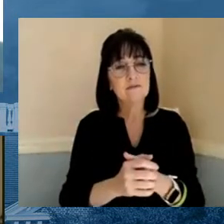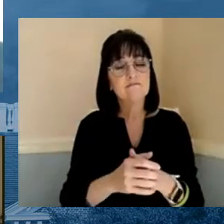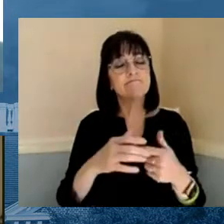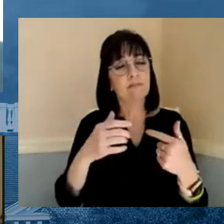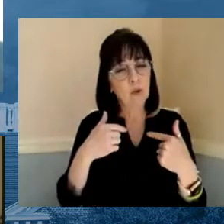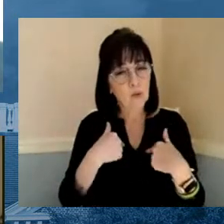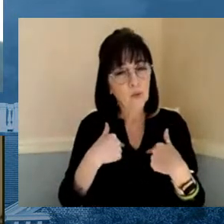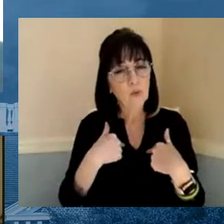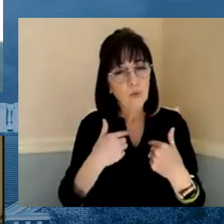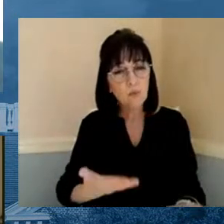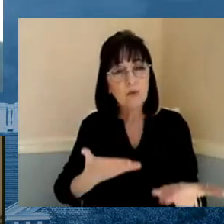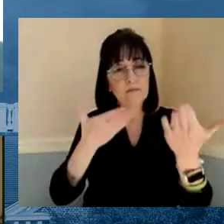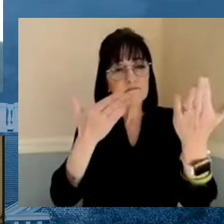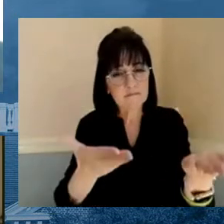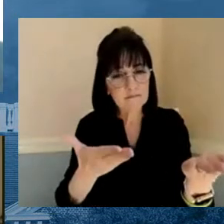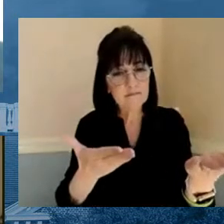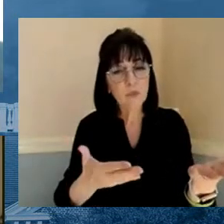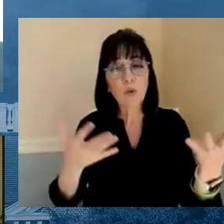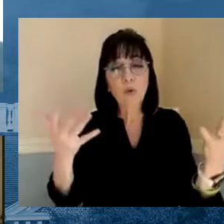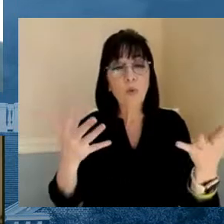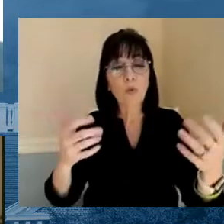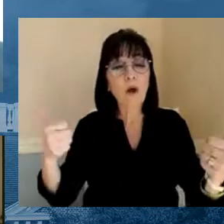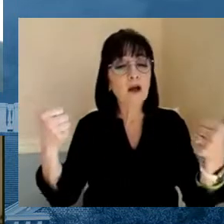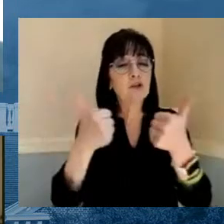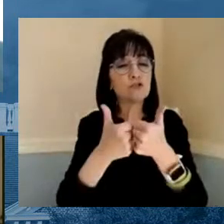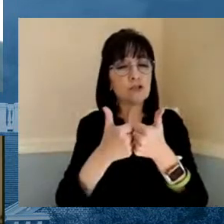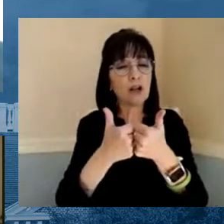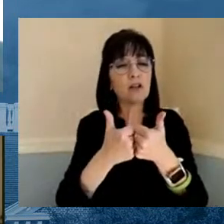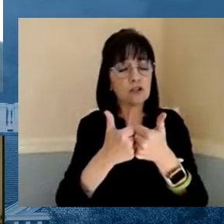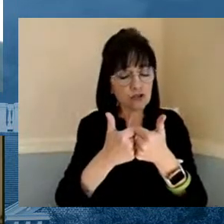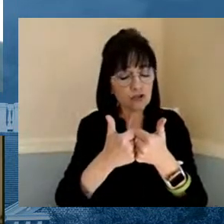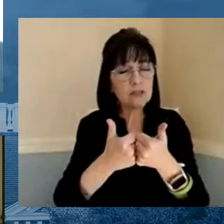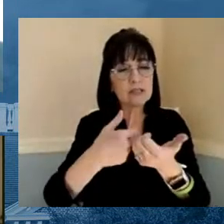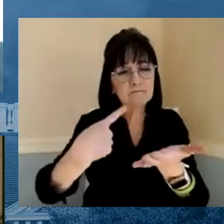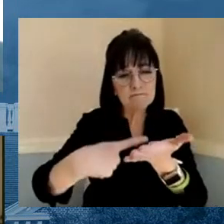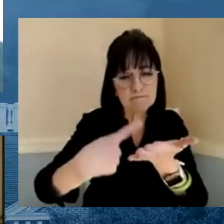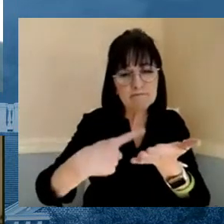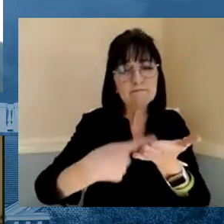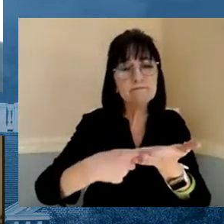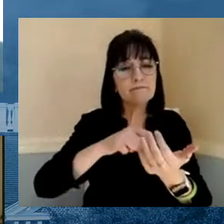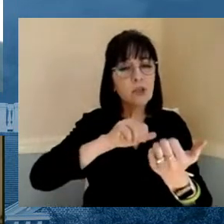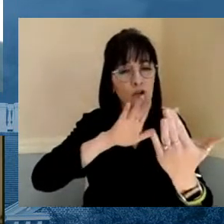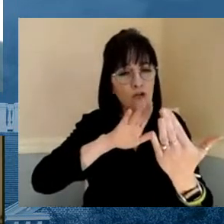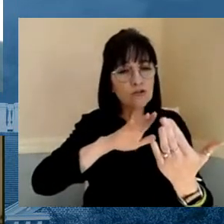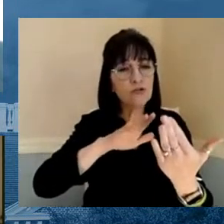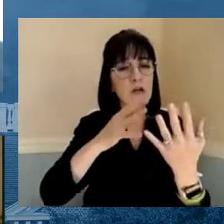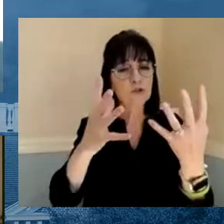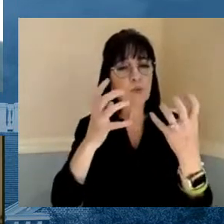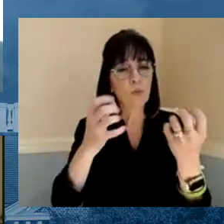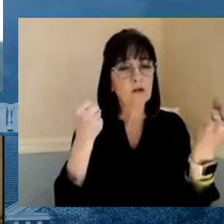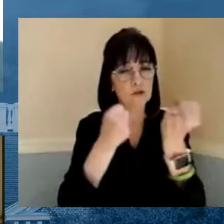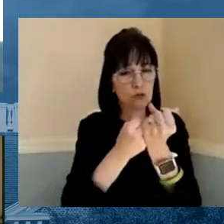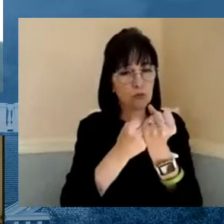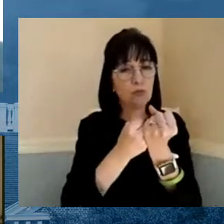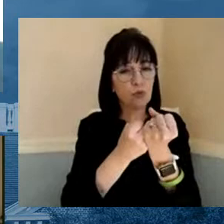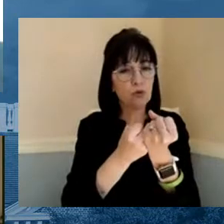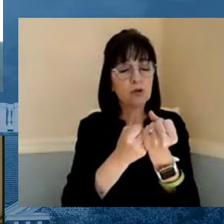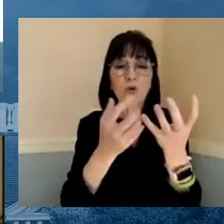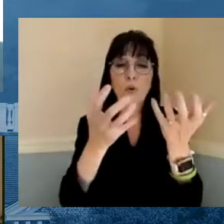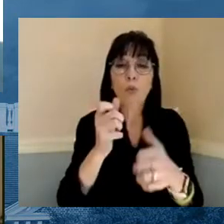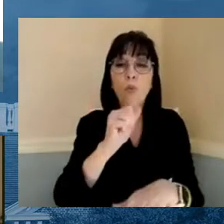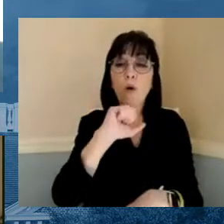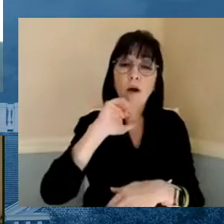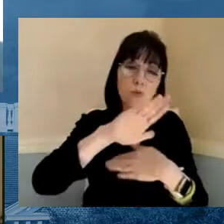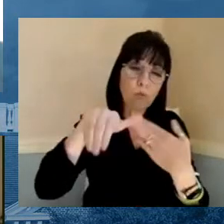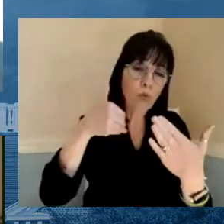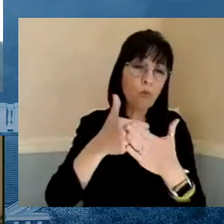challenges, support strengths, value differences, and allow every child and family to reach their